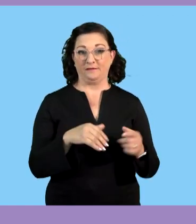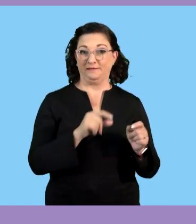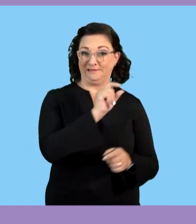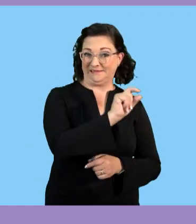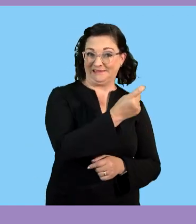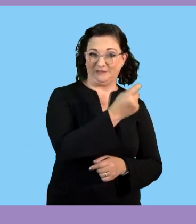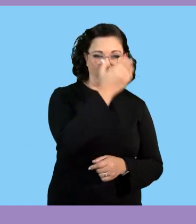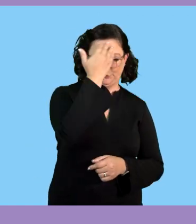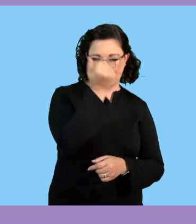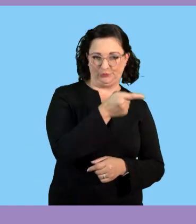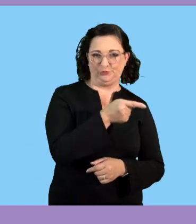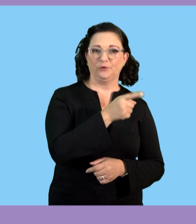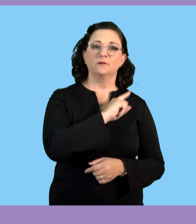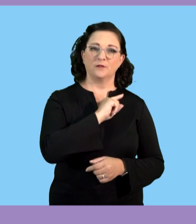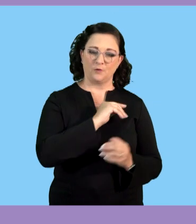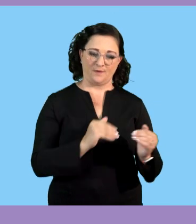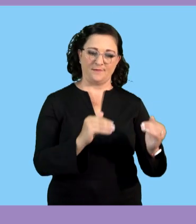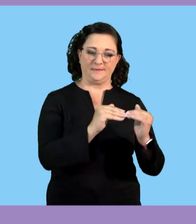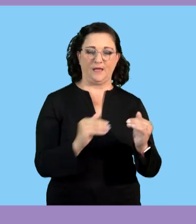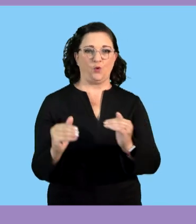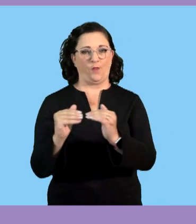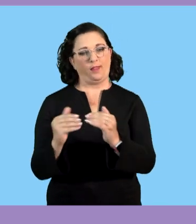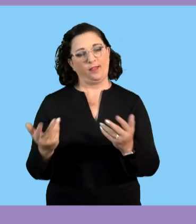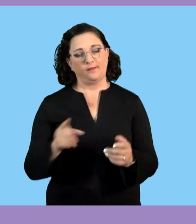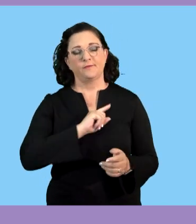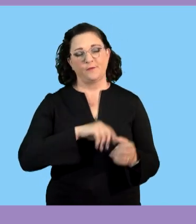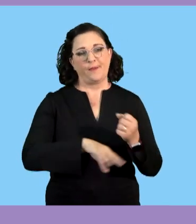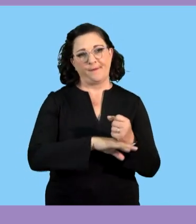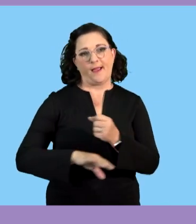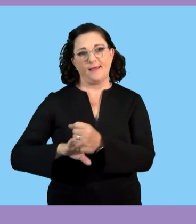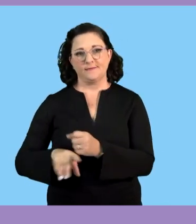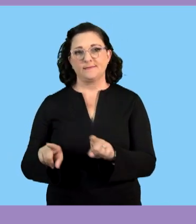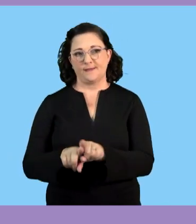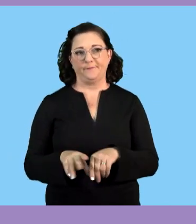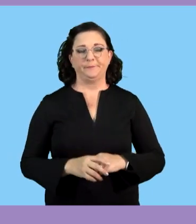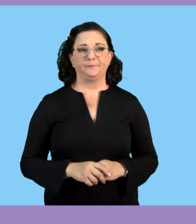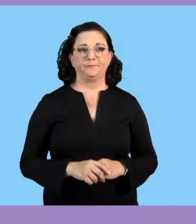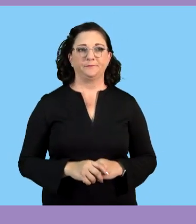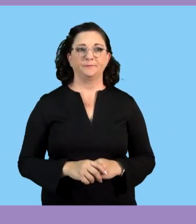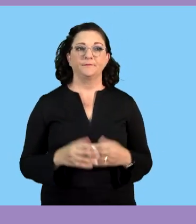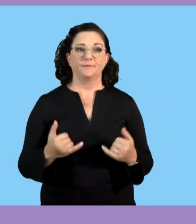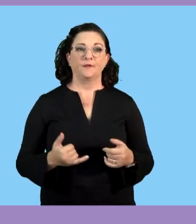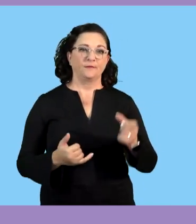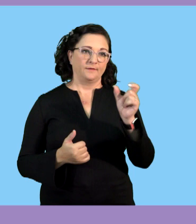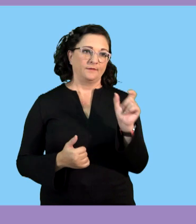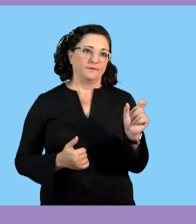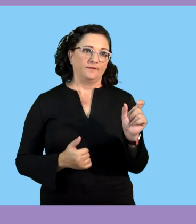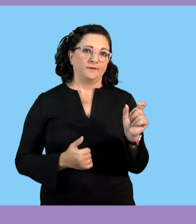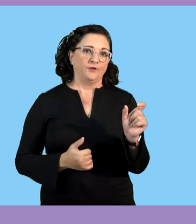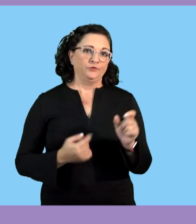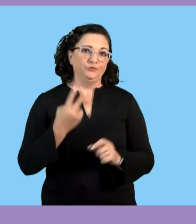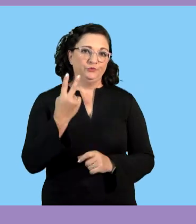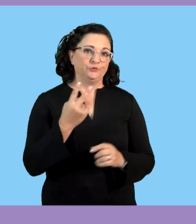know is 3, because the powers are equal and the bases are the same. Let's work on these